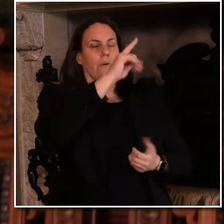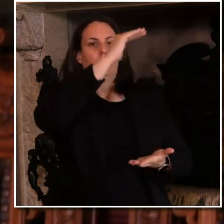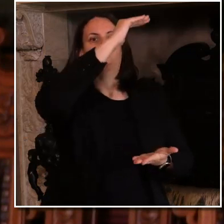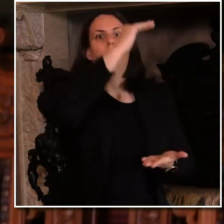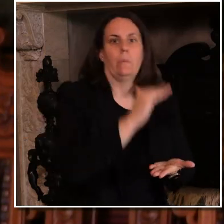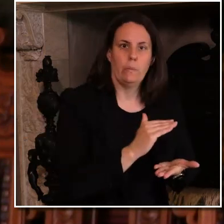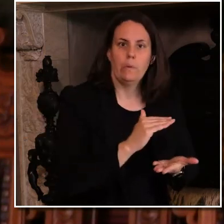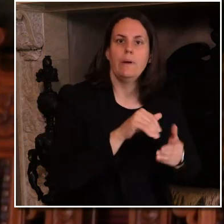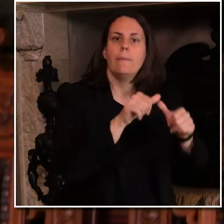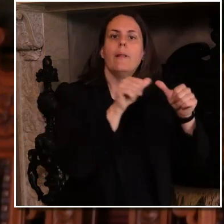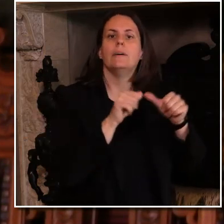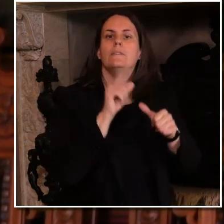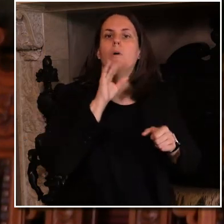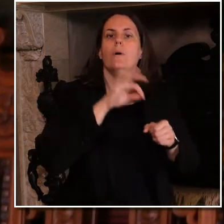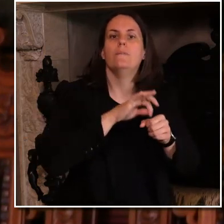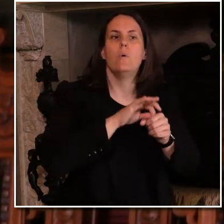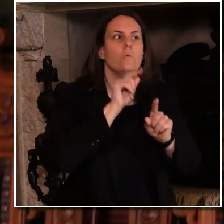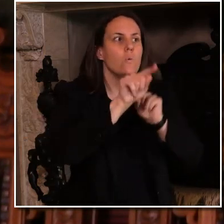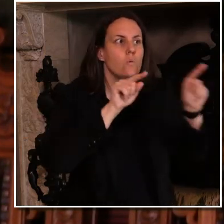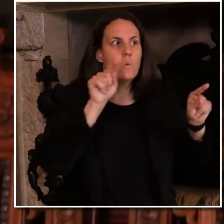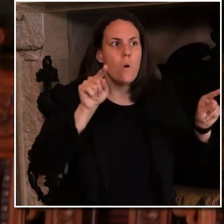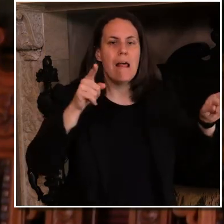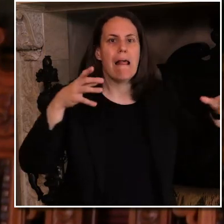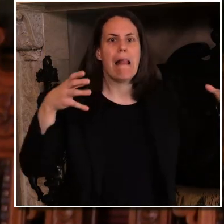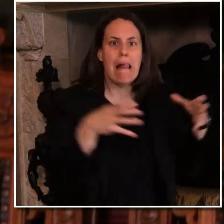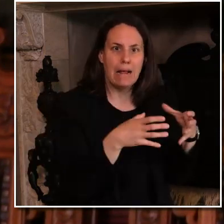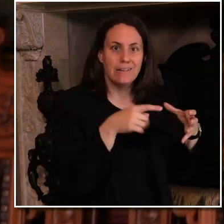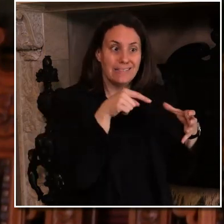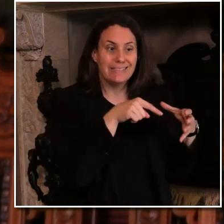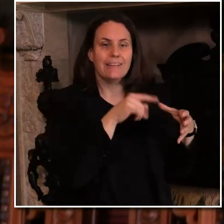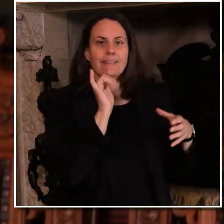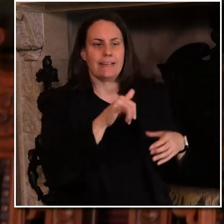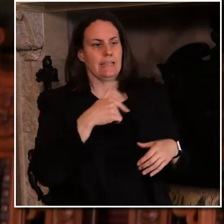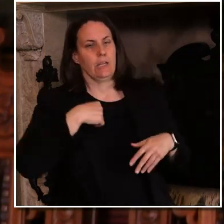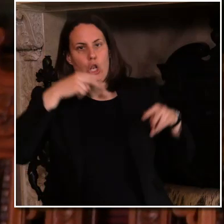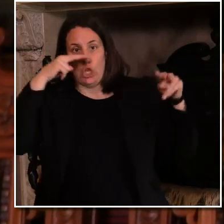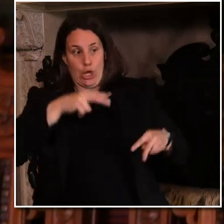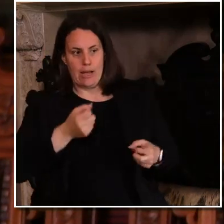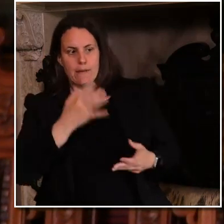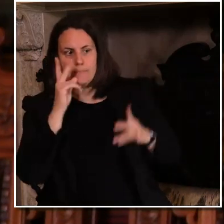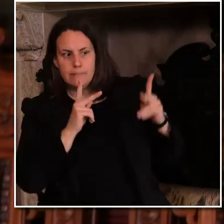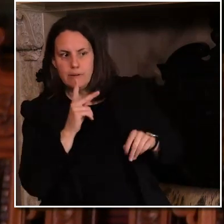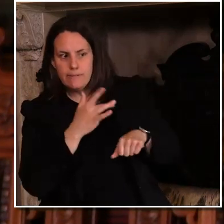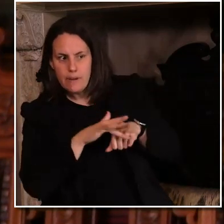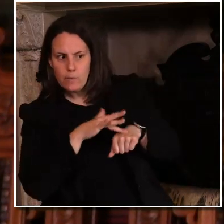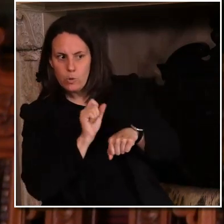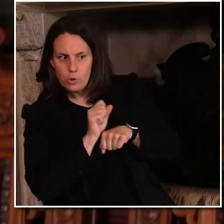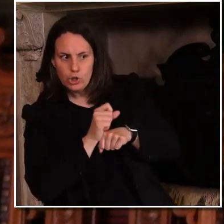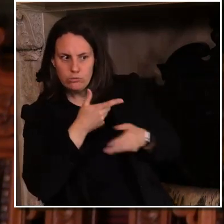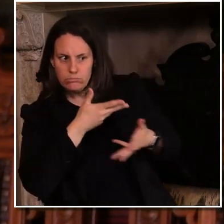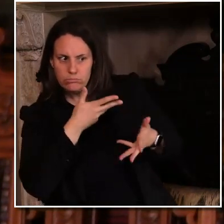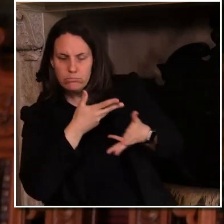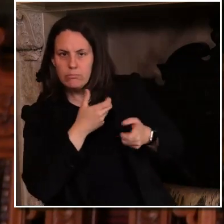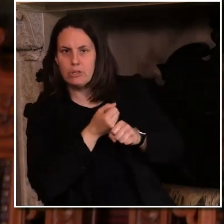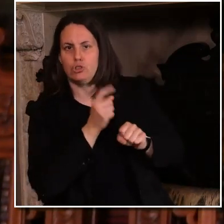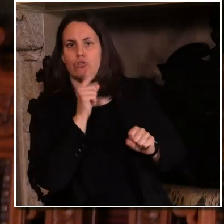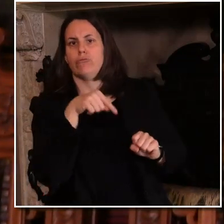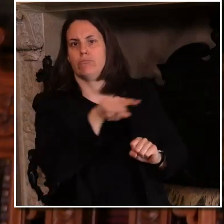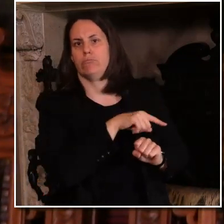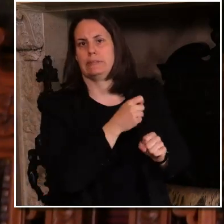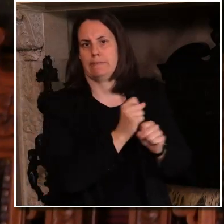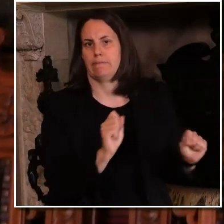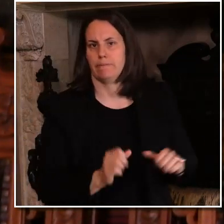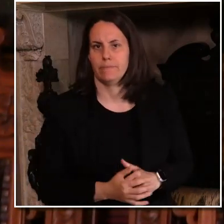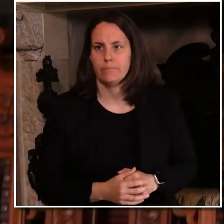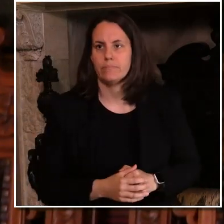is definitely foremost at our mind with this, but I think by having additional time in order to prepare, working closely with the Wisconsin Elections Commission,